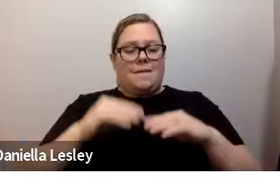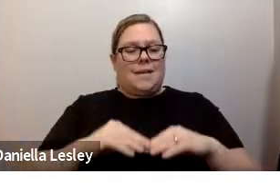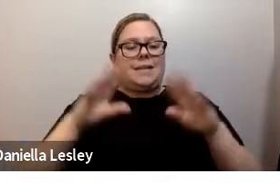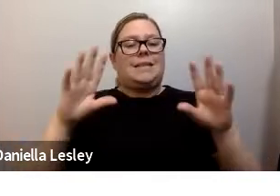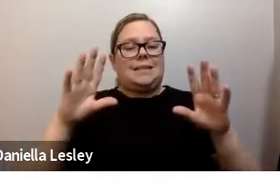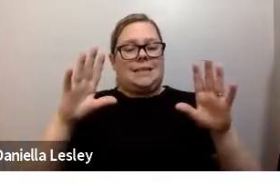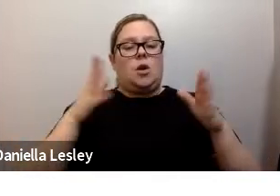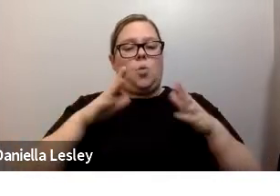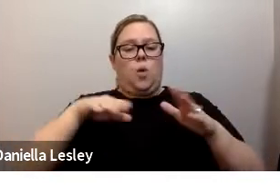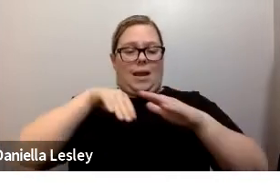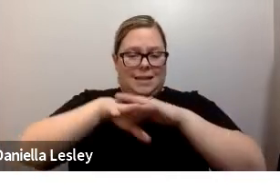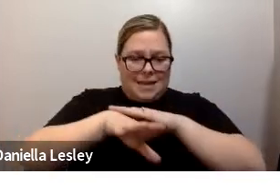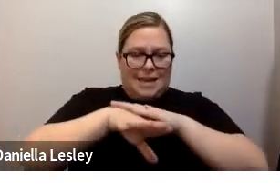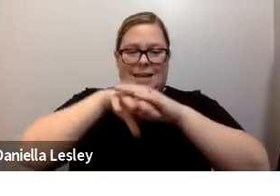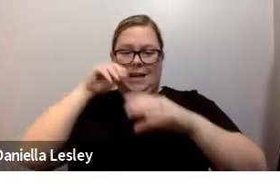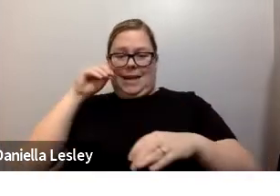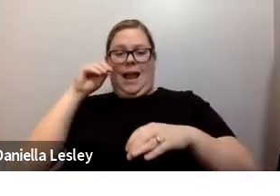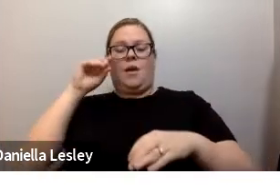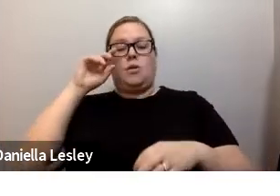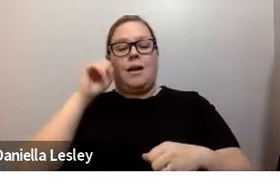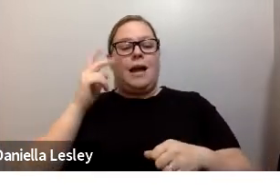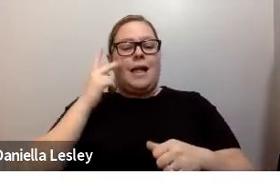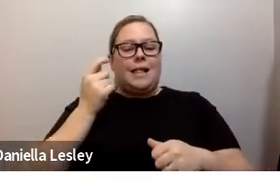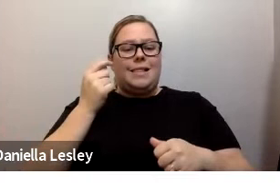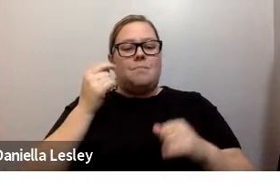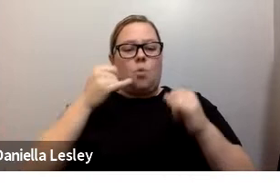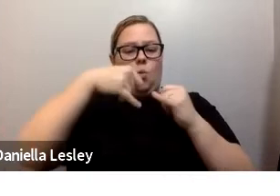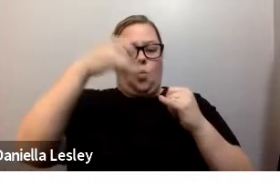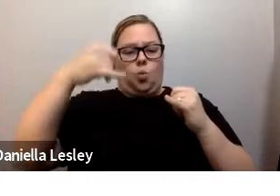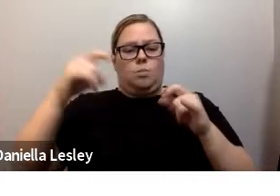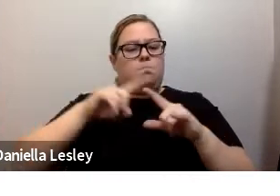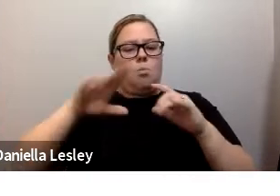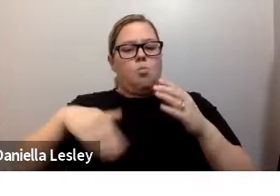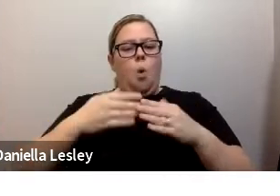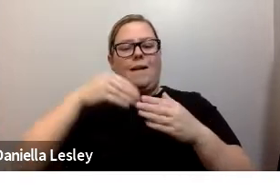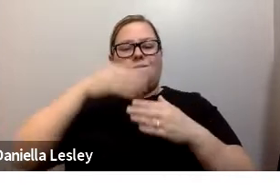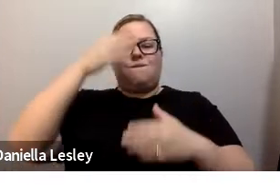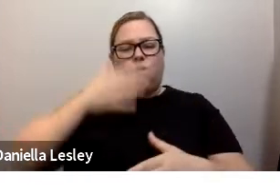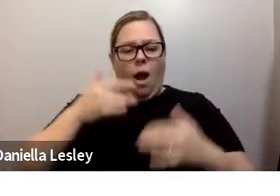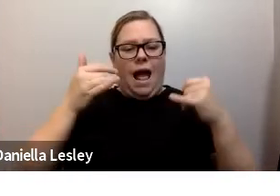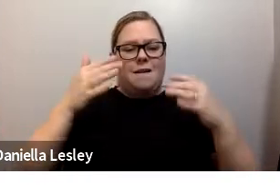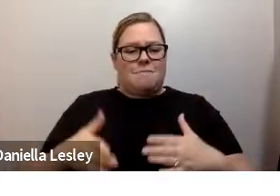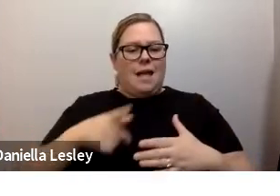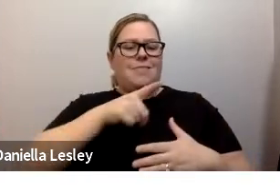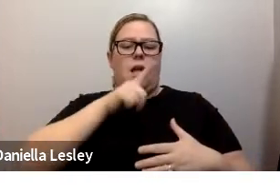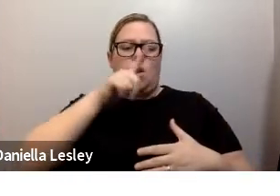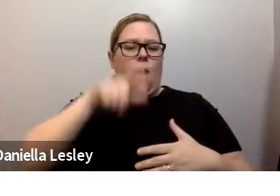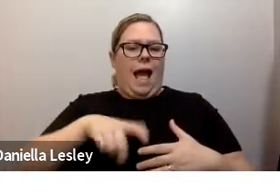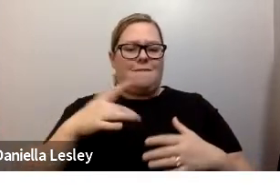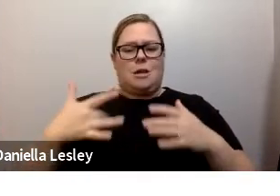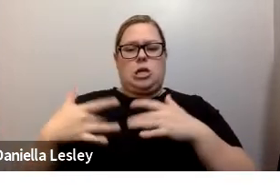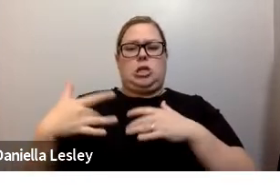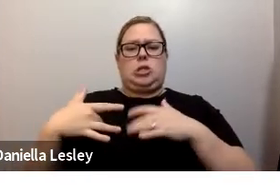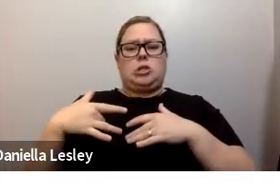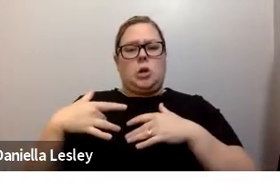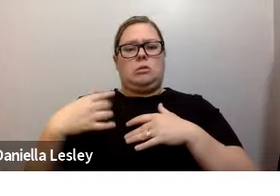get back out. You can see there's a little bit of clutter of wires, but it's all placed in front of the player, and the player doesn't have to be concerned with